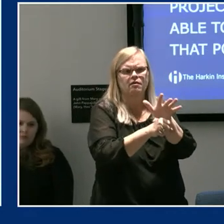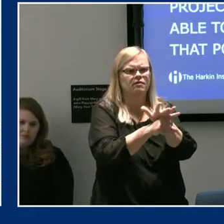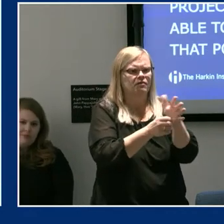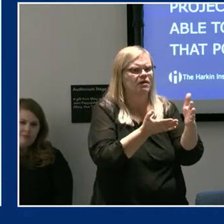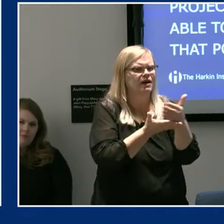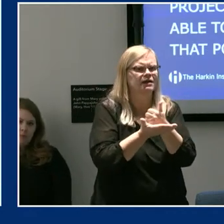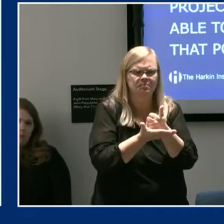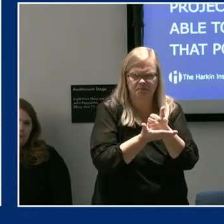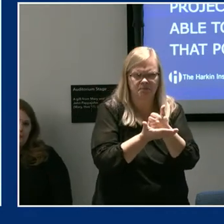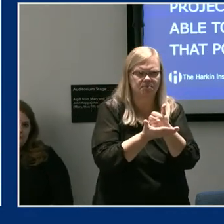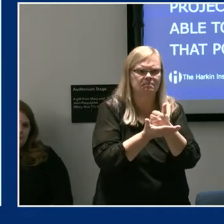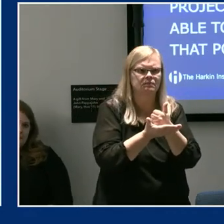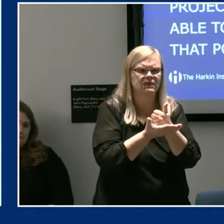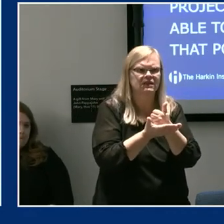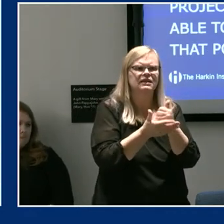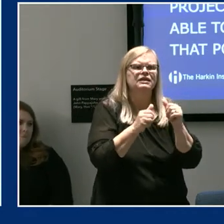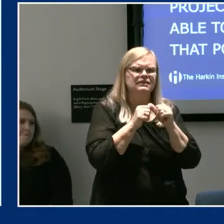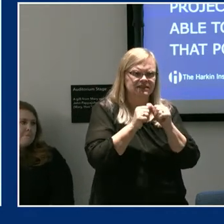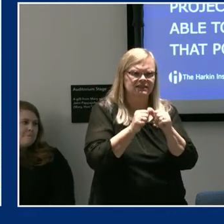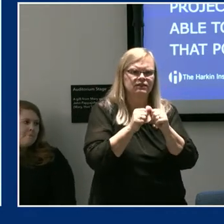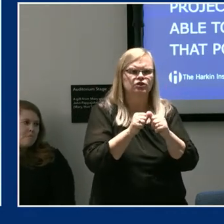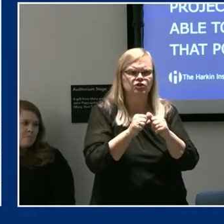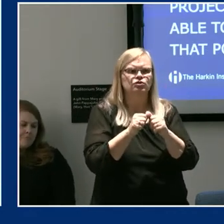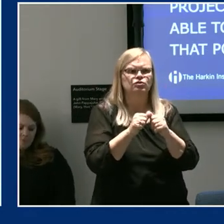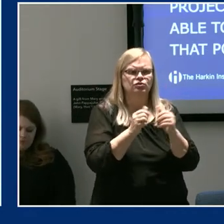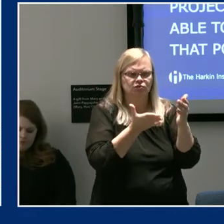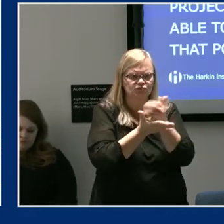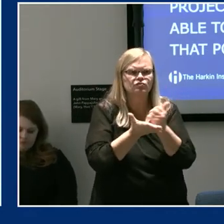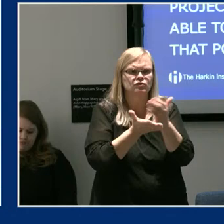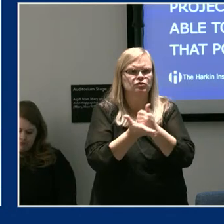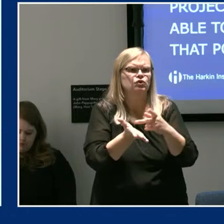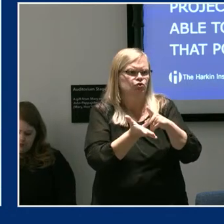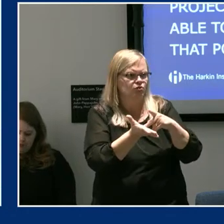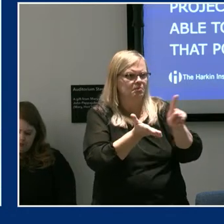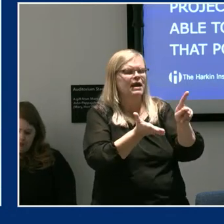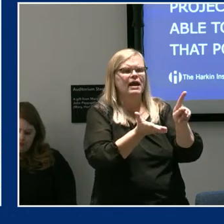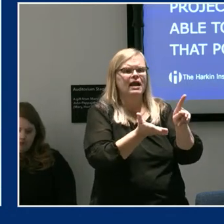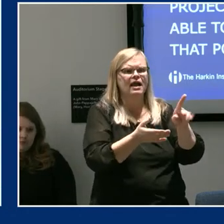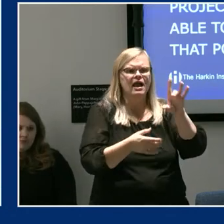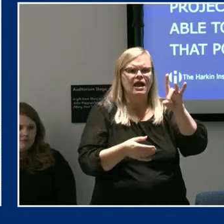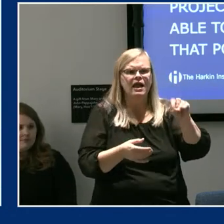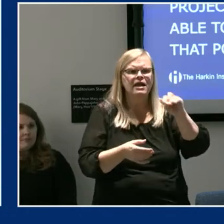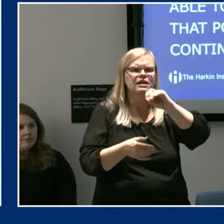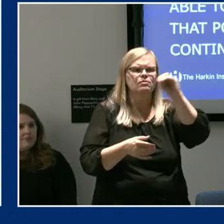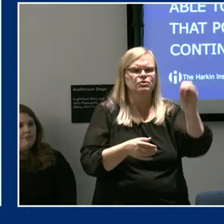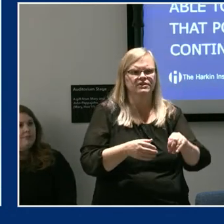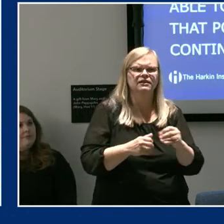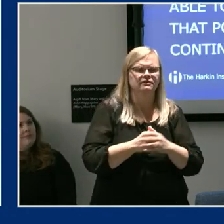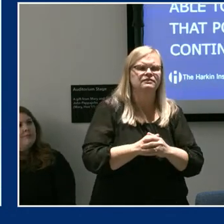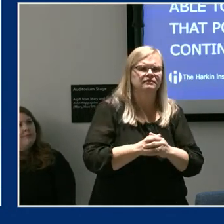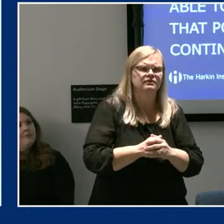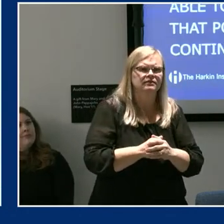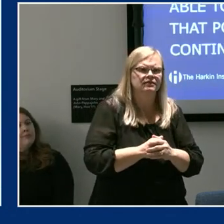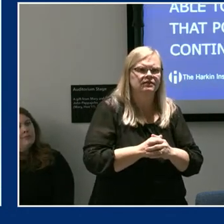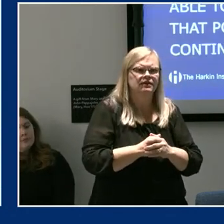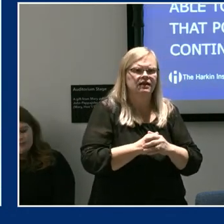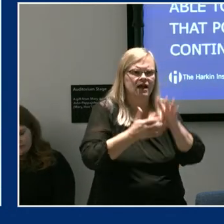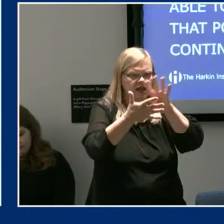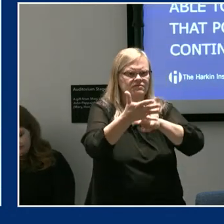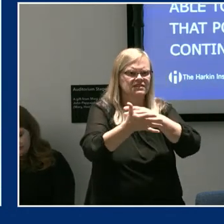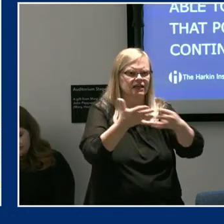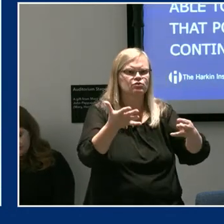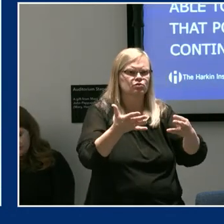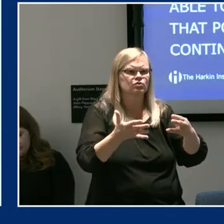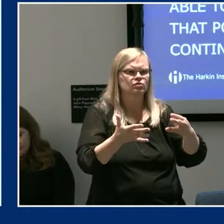income continuing to come in to pay 80% of scheduled